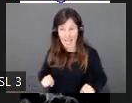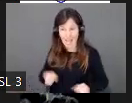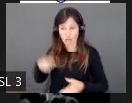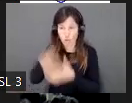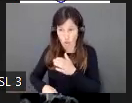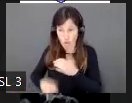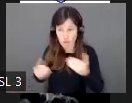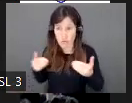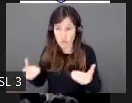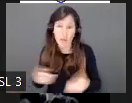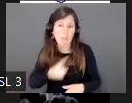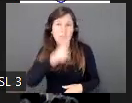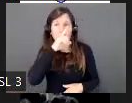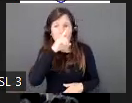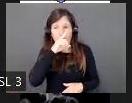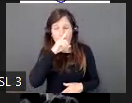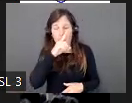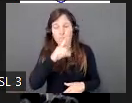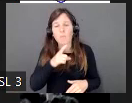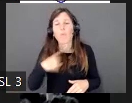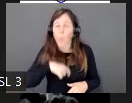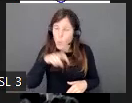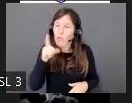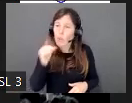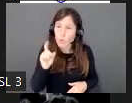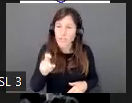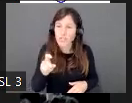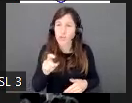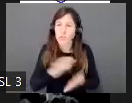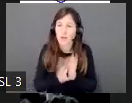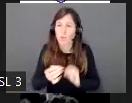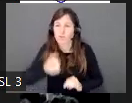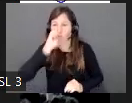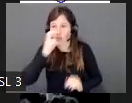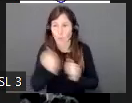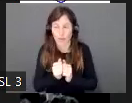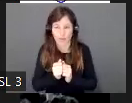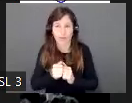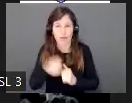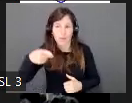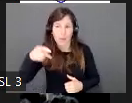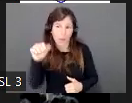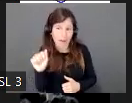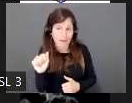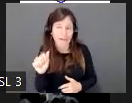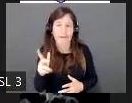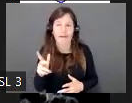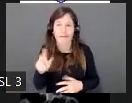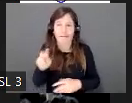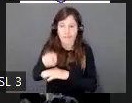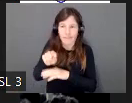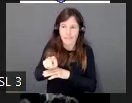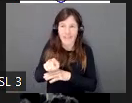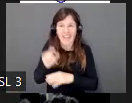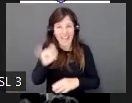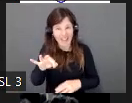need to tighten up our Substitute Decisions Act. And if someone is signing up for power of attorney, should they be on a registry? Should they know what they're signing up